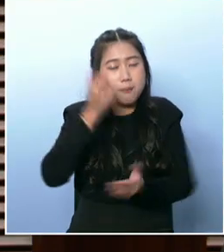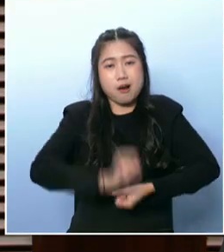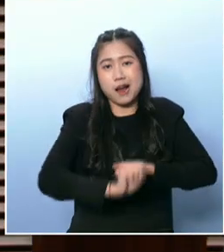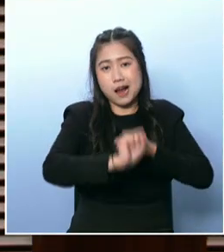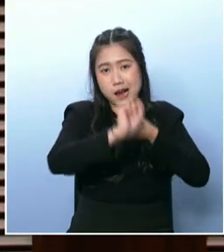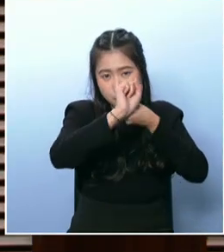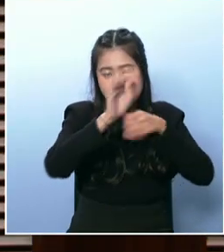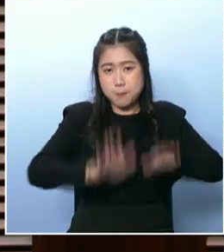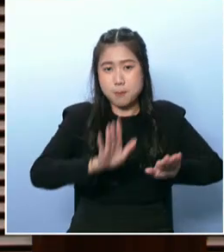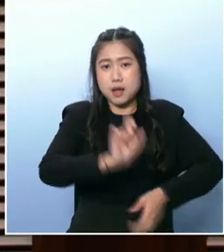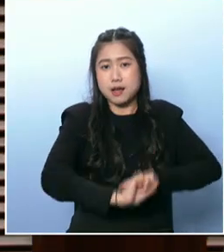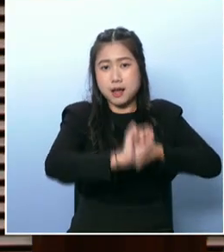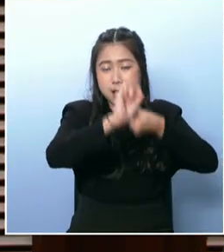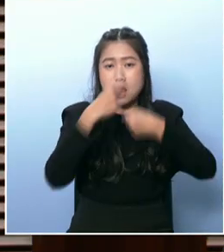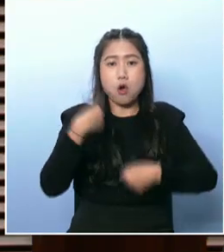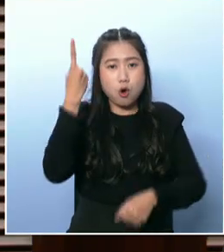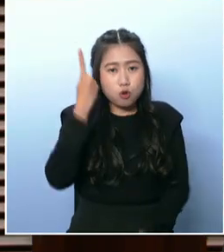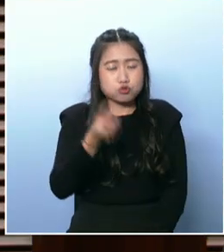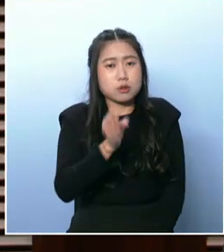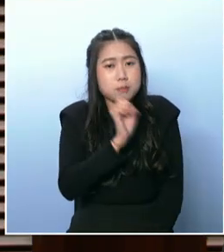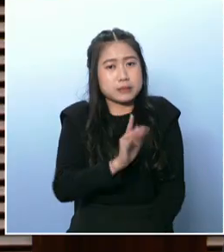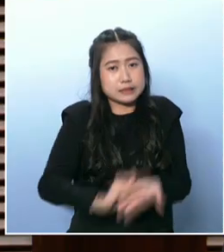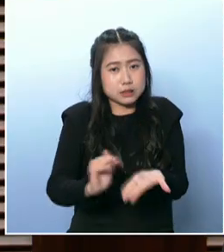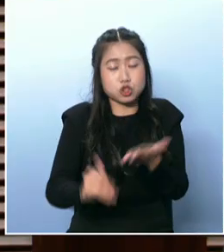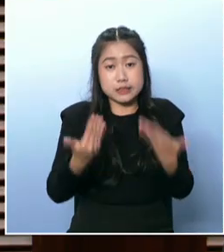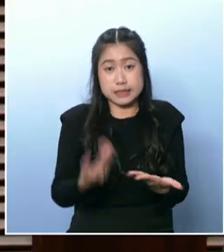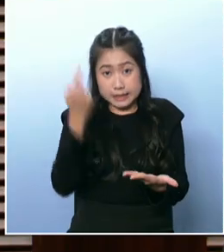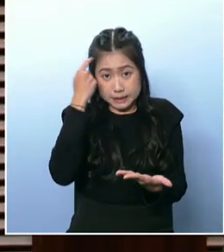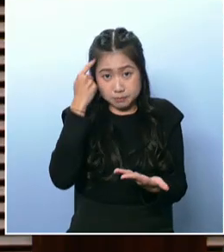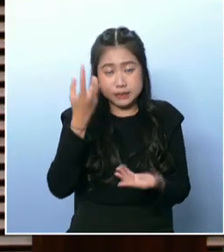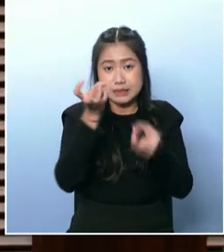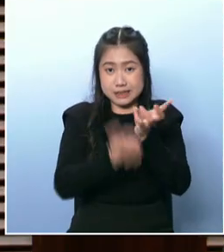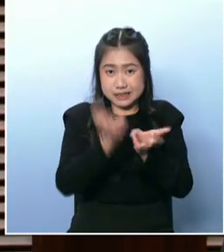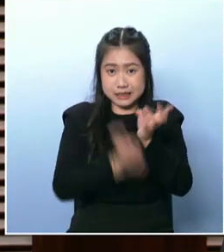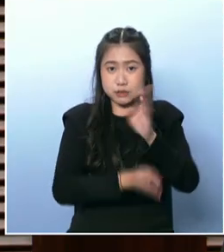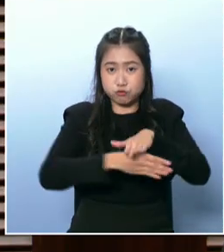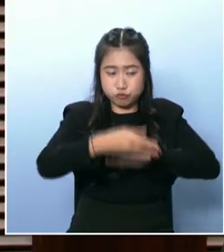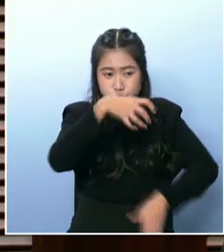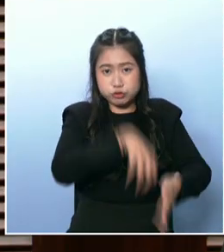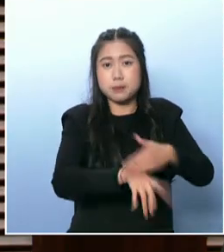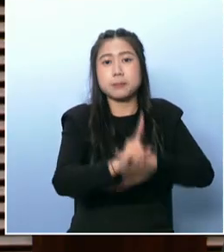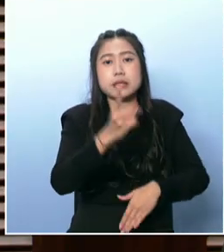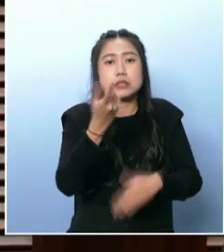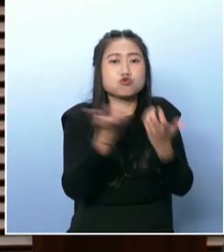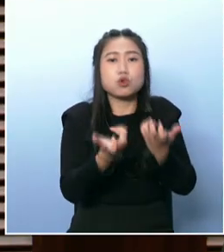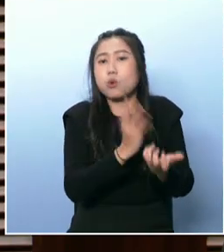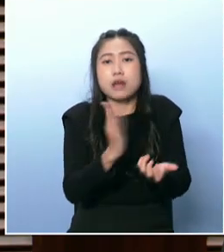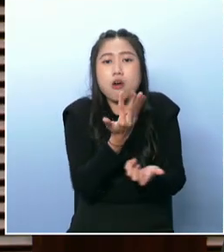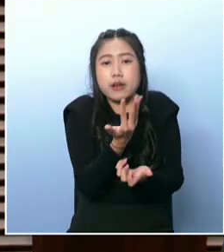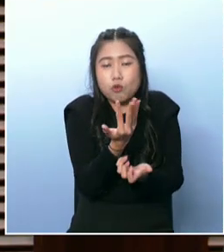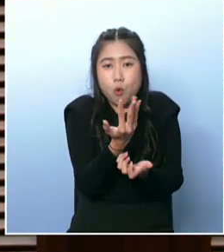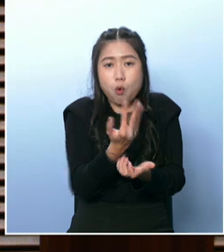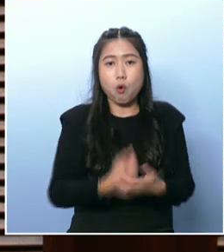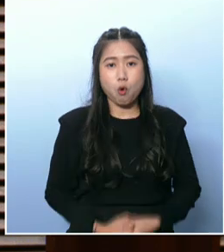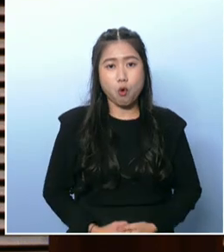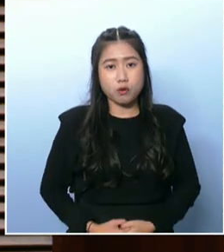you said that you want to be more progressive, Commissioner, but do you have a database? What